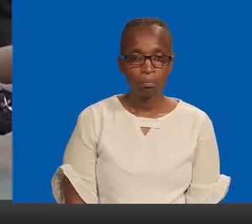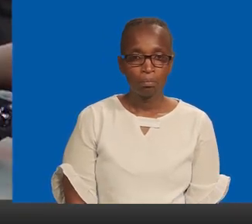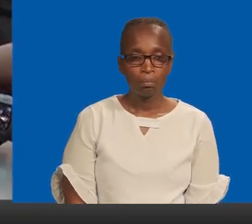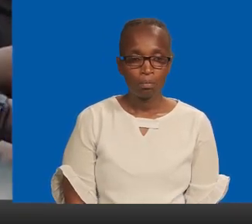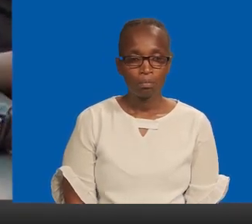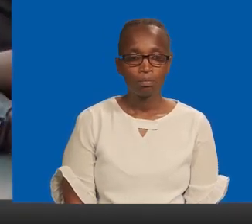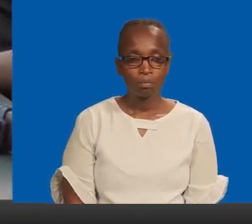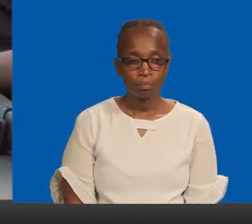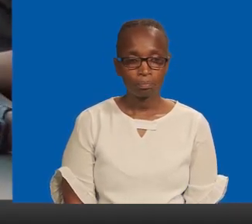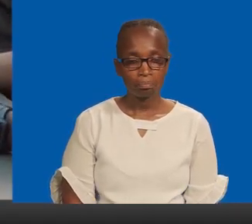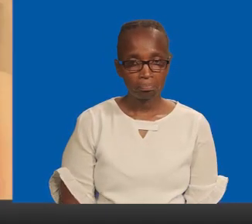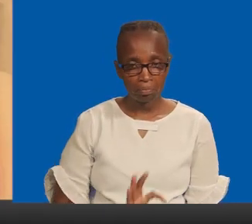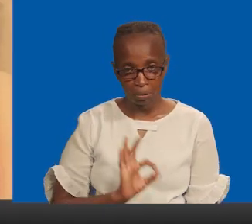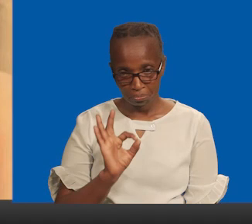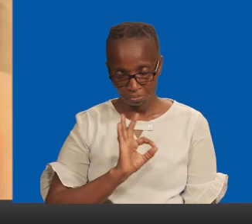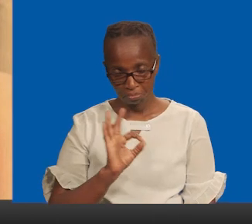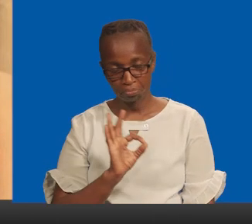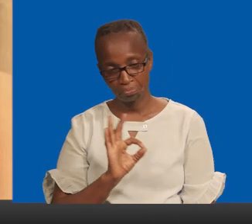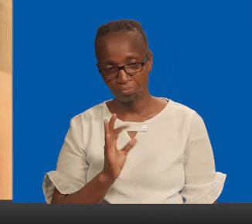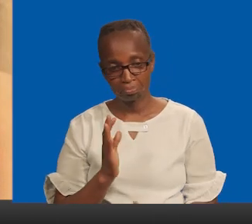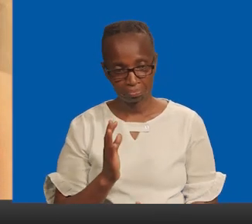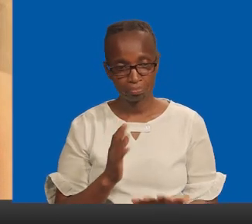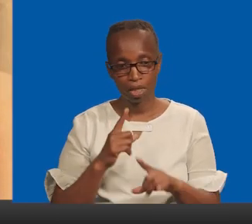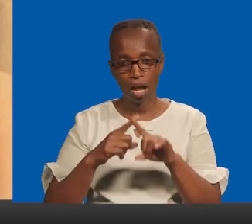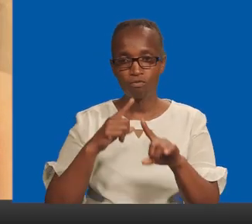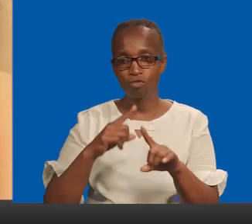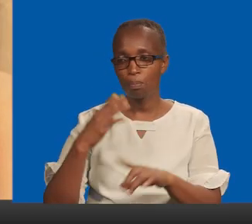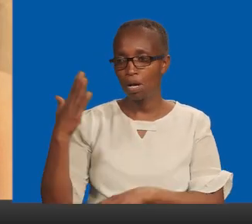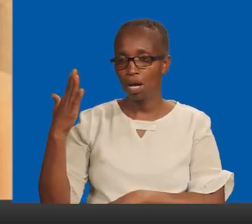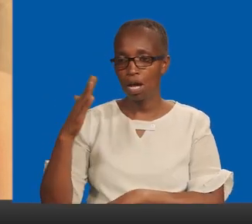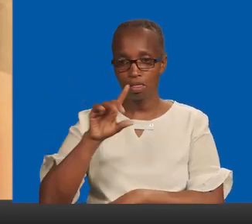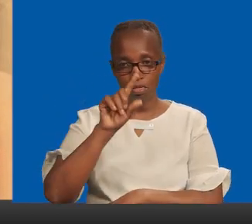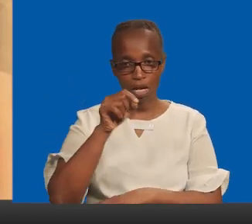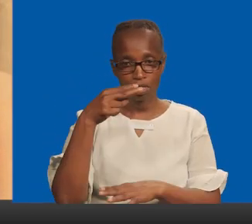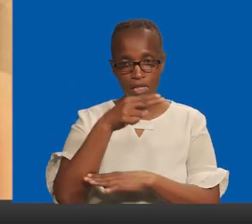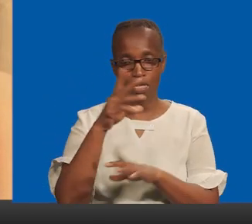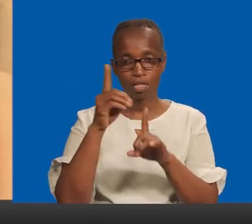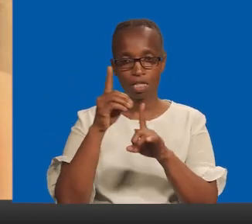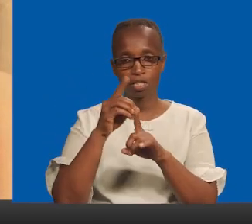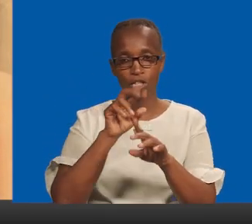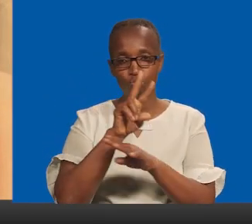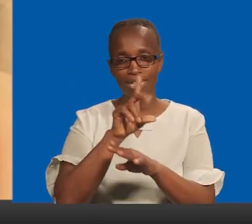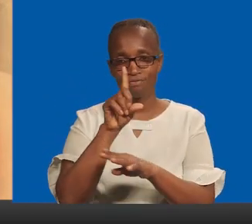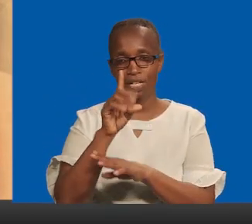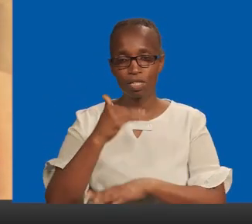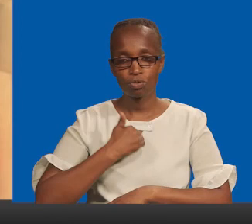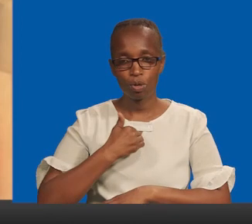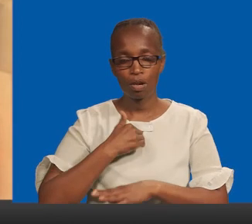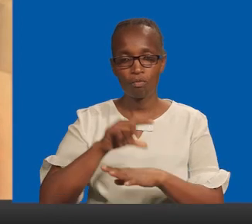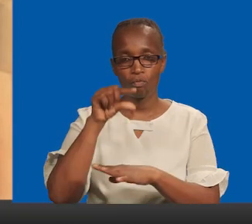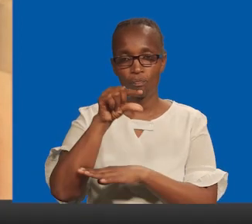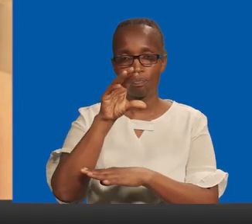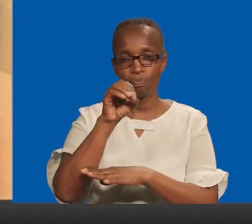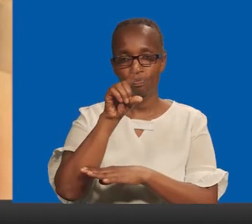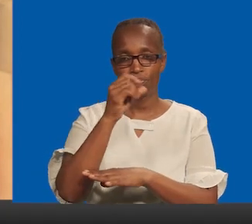Nice. It's good to see you. Kutoka Alhamisi, Thursday 21st, tuko na golf tournament ambayo